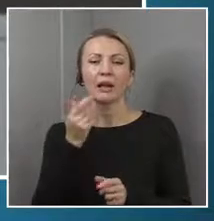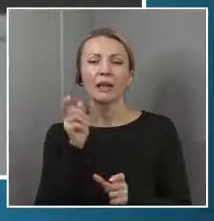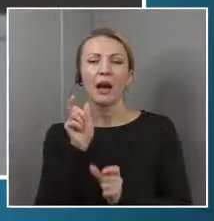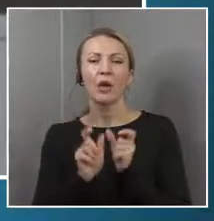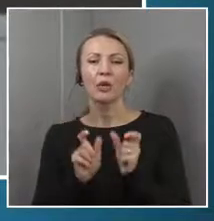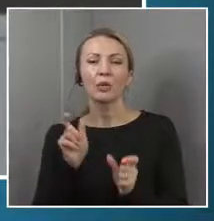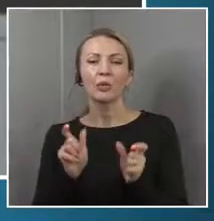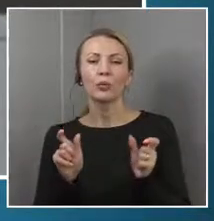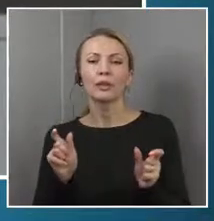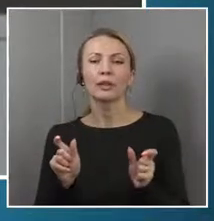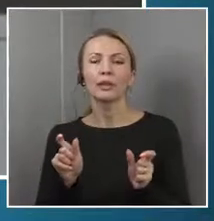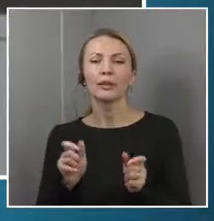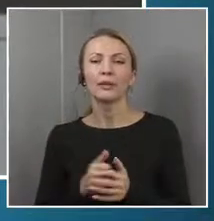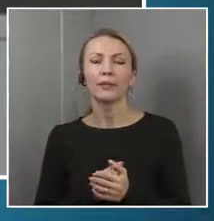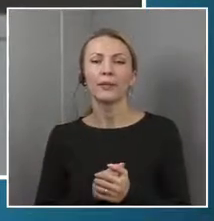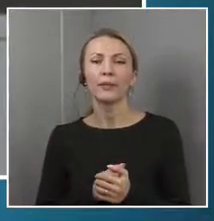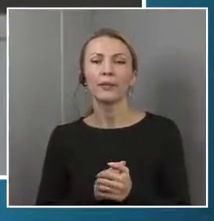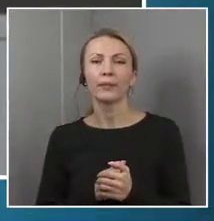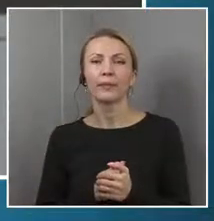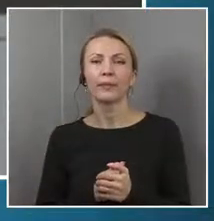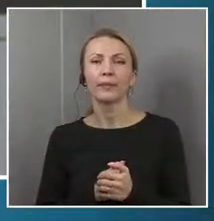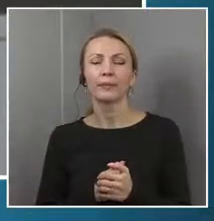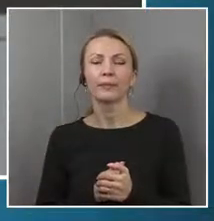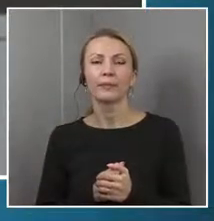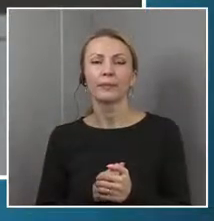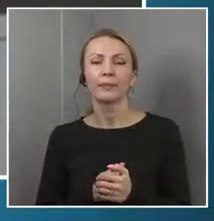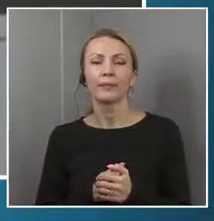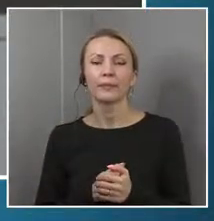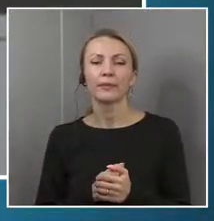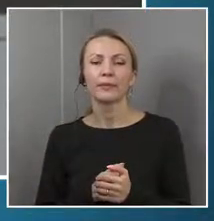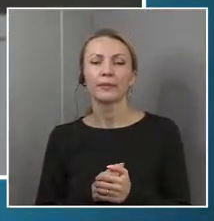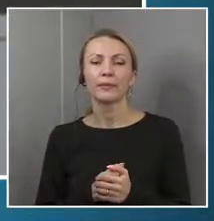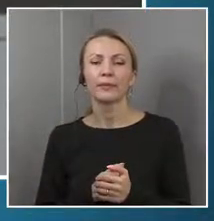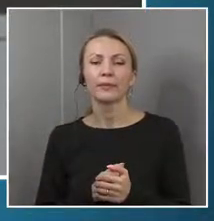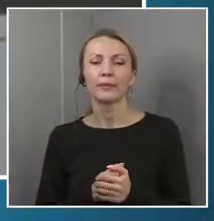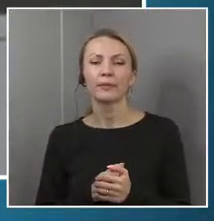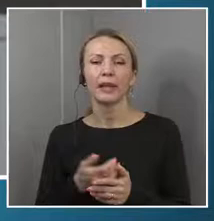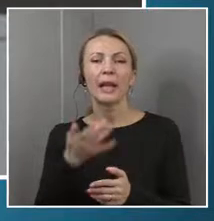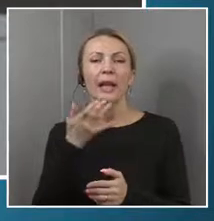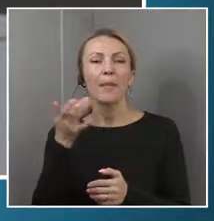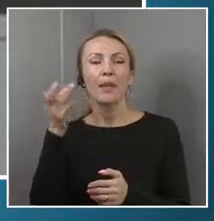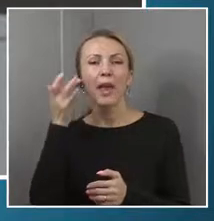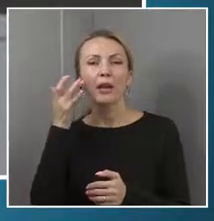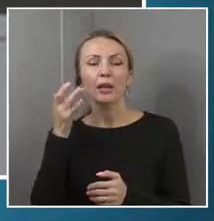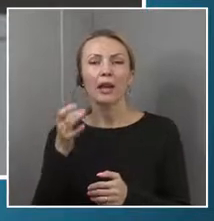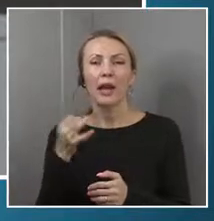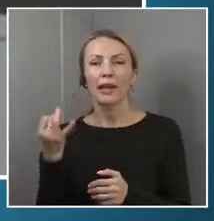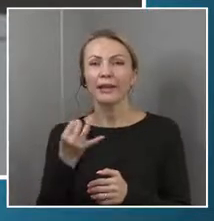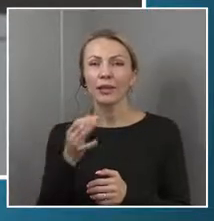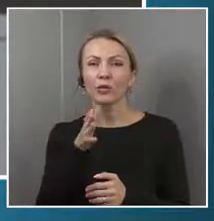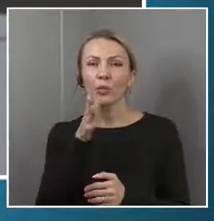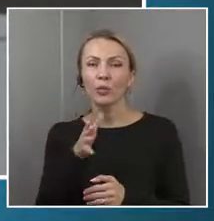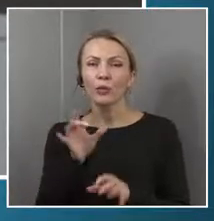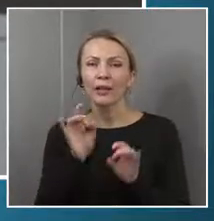it will be worth 10 to 30 times more than the Russian painting of the same period.